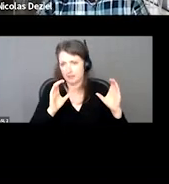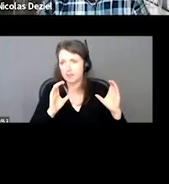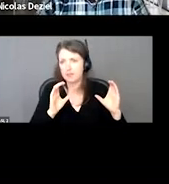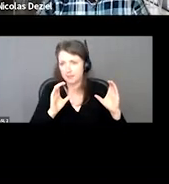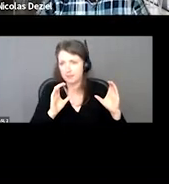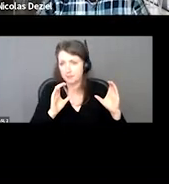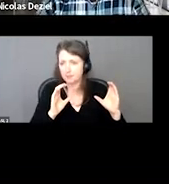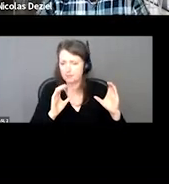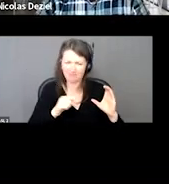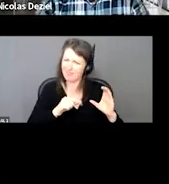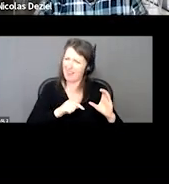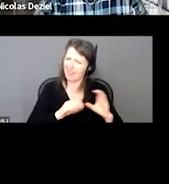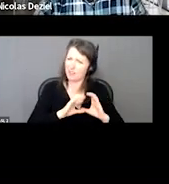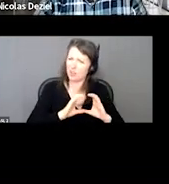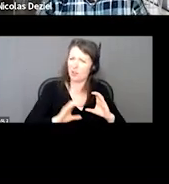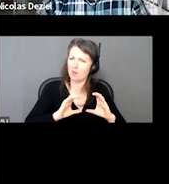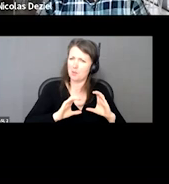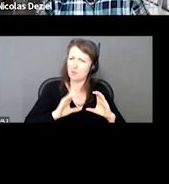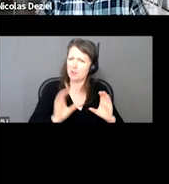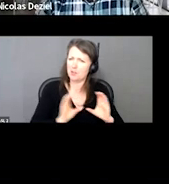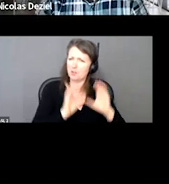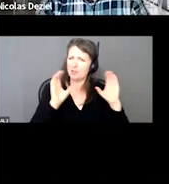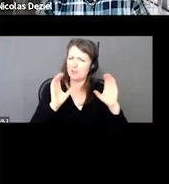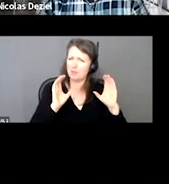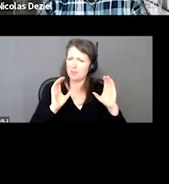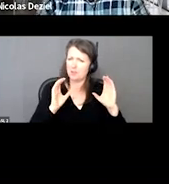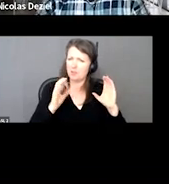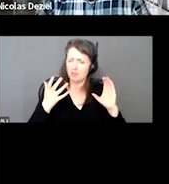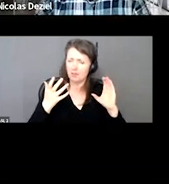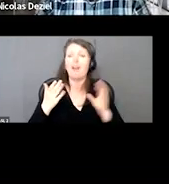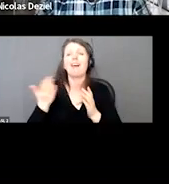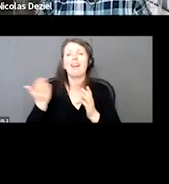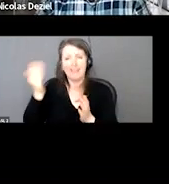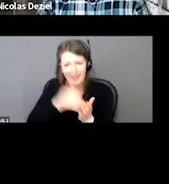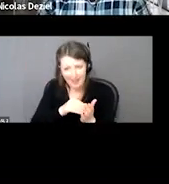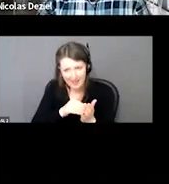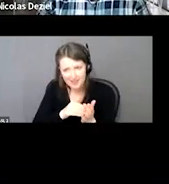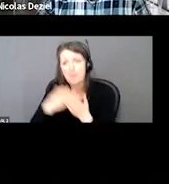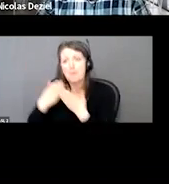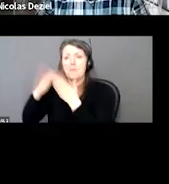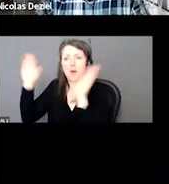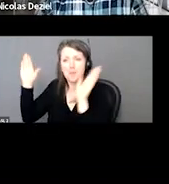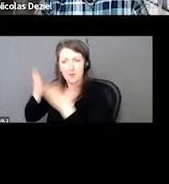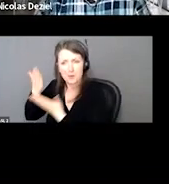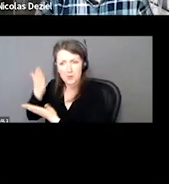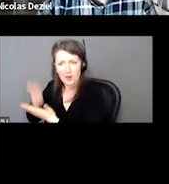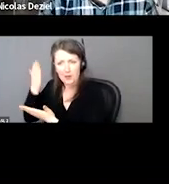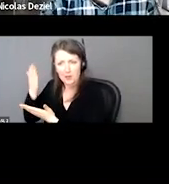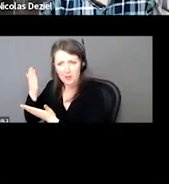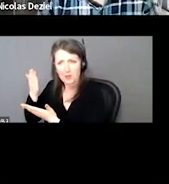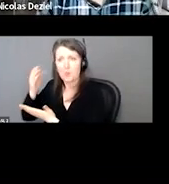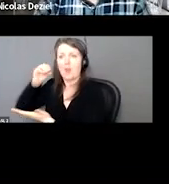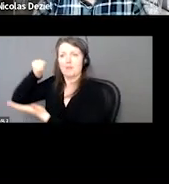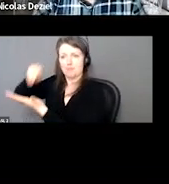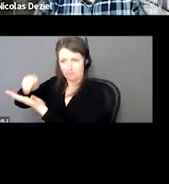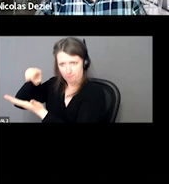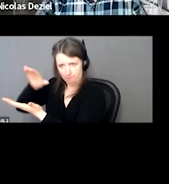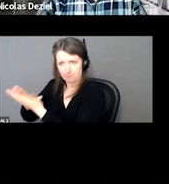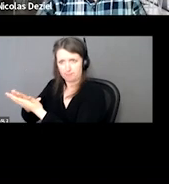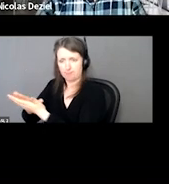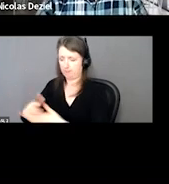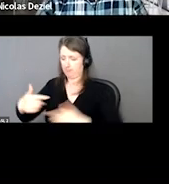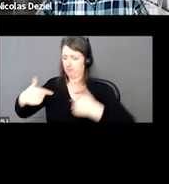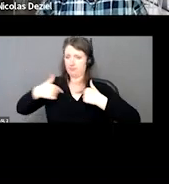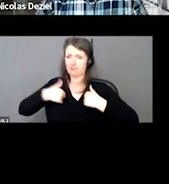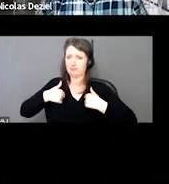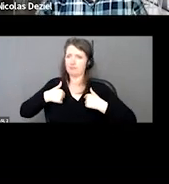is that it kind of makes it a public record. So you're declaring to the world that I am the rightful owner of this work. I